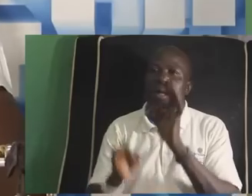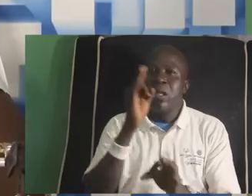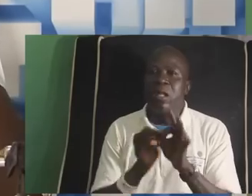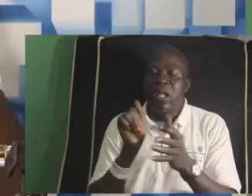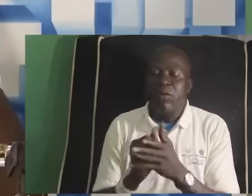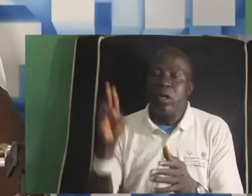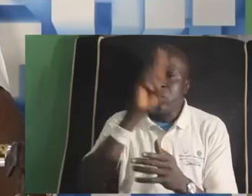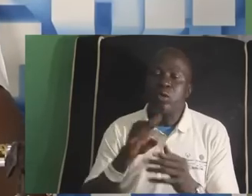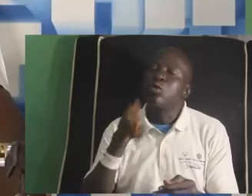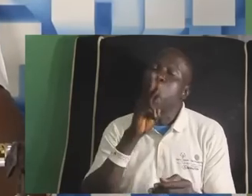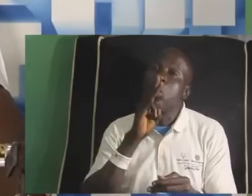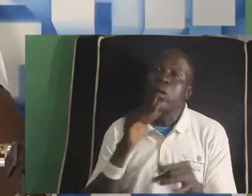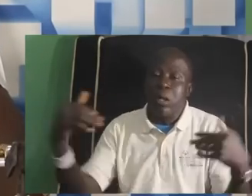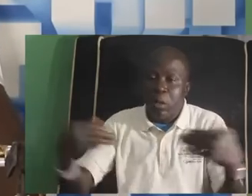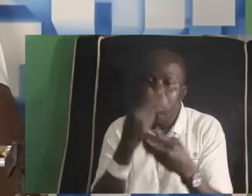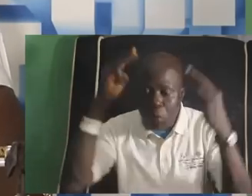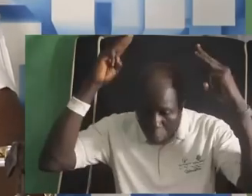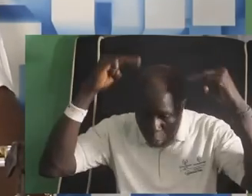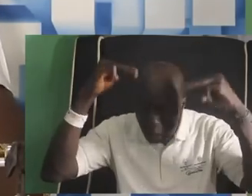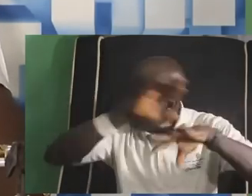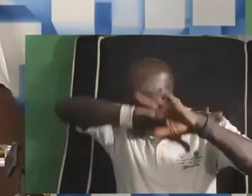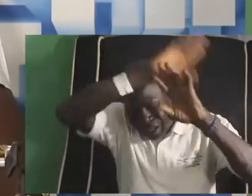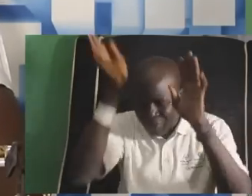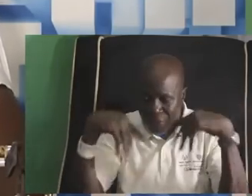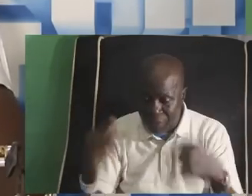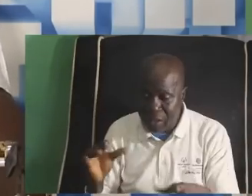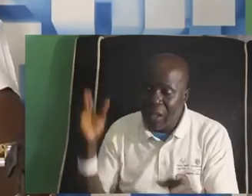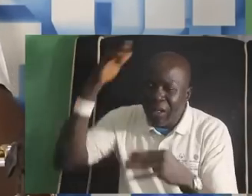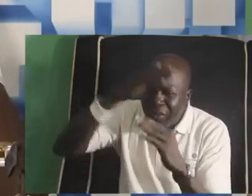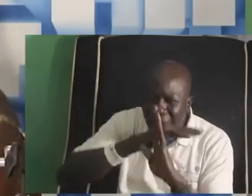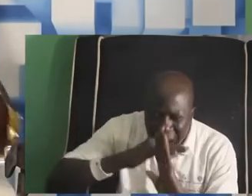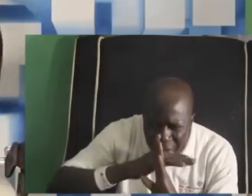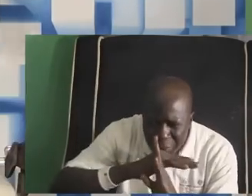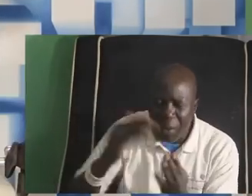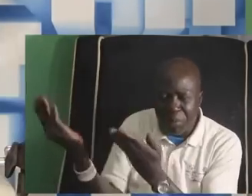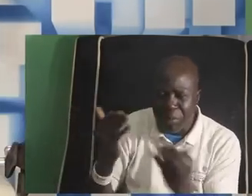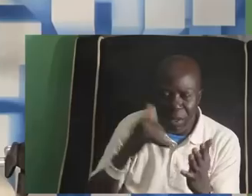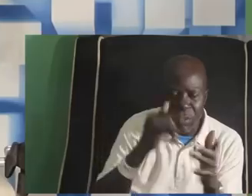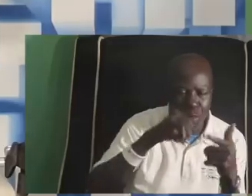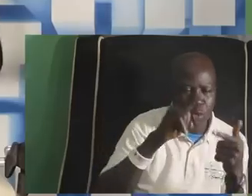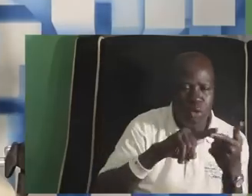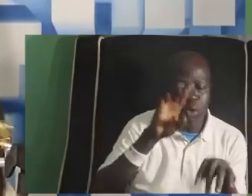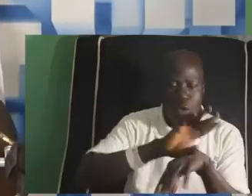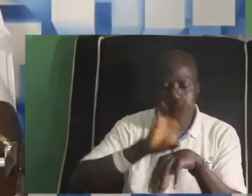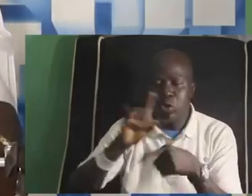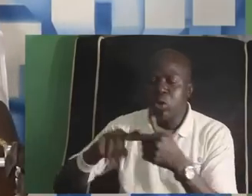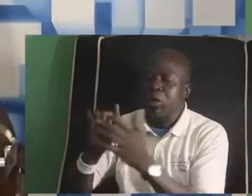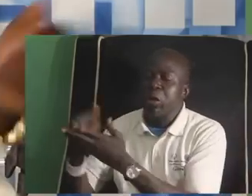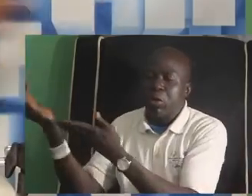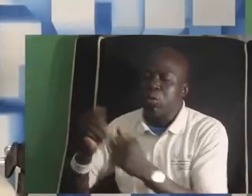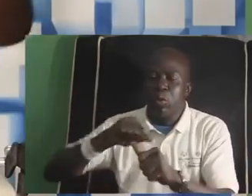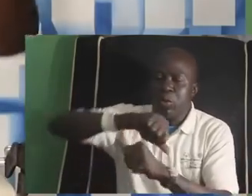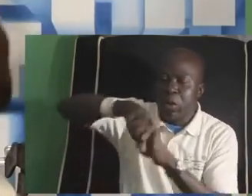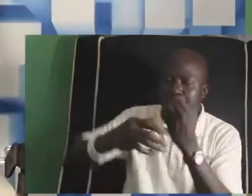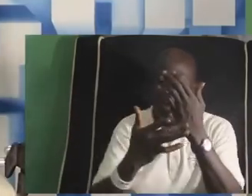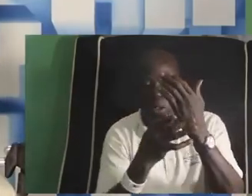lo mi ri owure lo ni. In fact, if you use your money. Bon lo tan. Your due water. Except egbe wa. Then and bring it to. Ko wa mu ro apere agbe wa. And come along with your